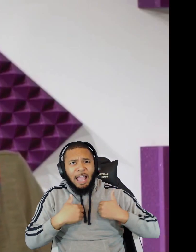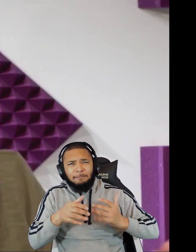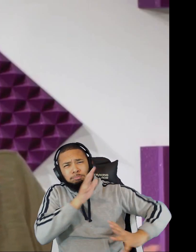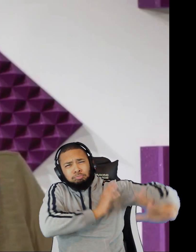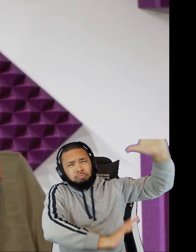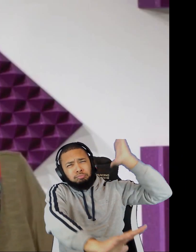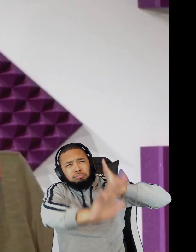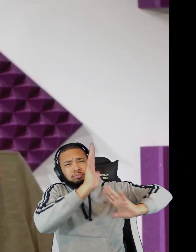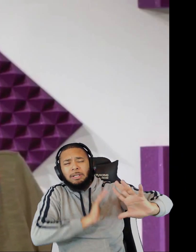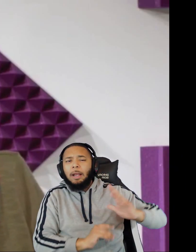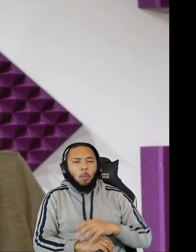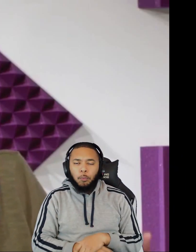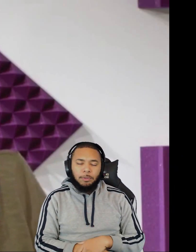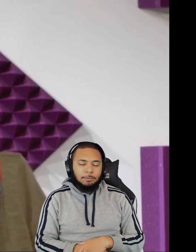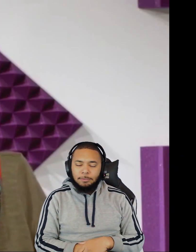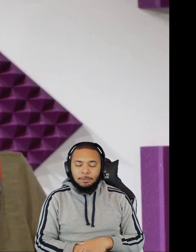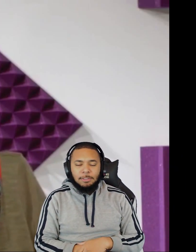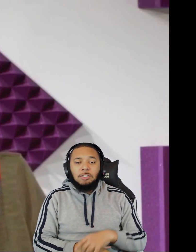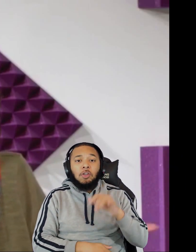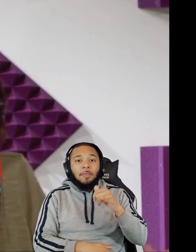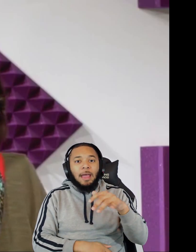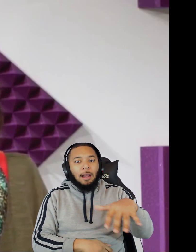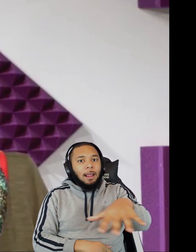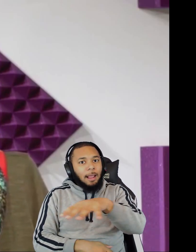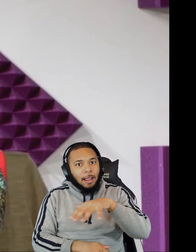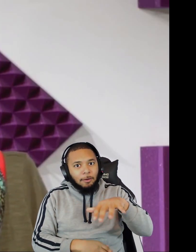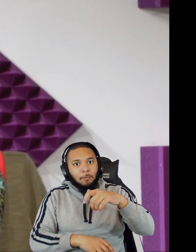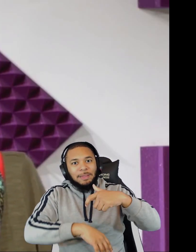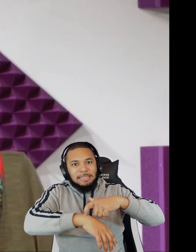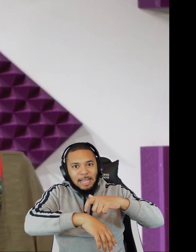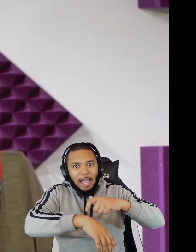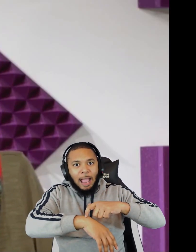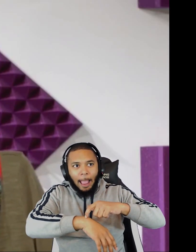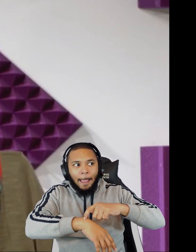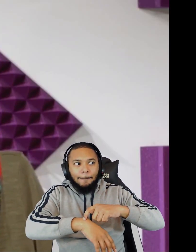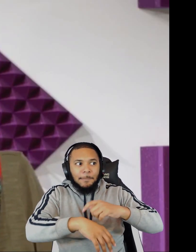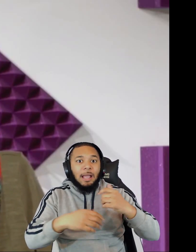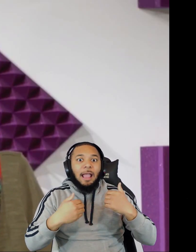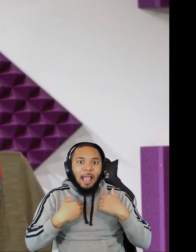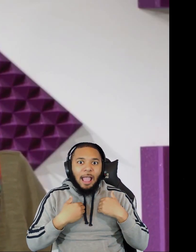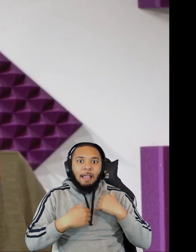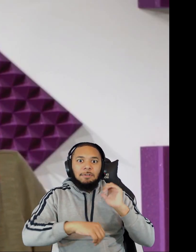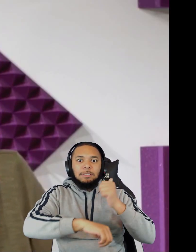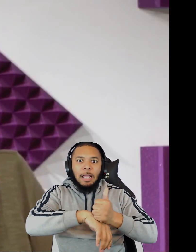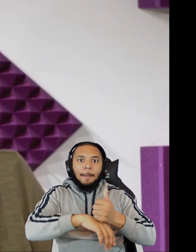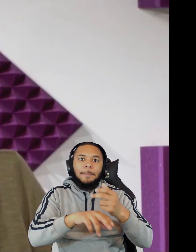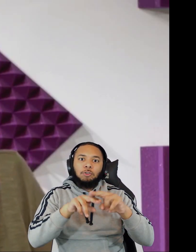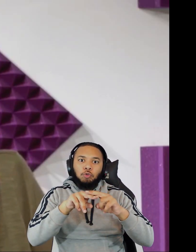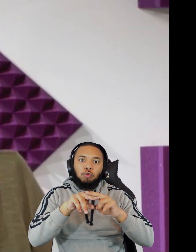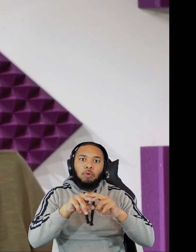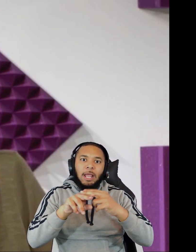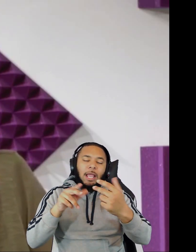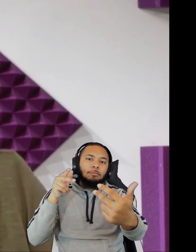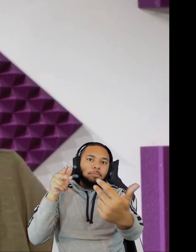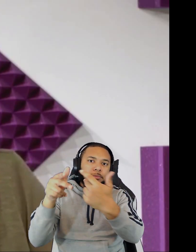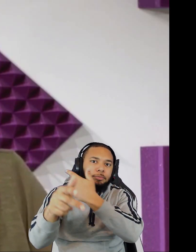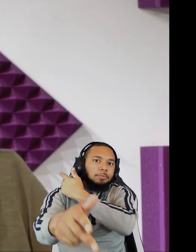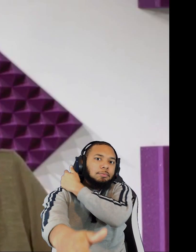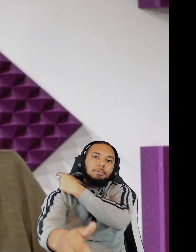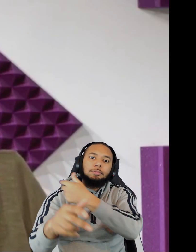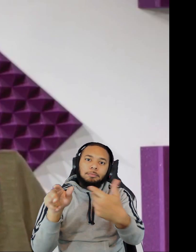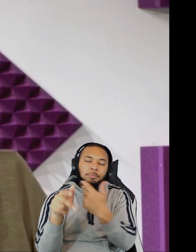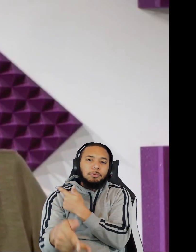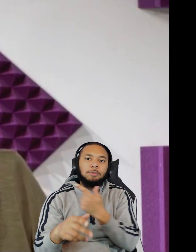had to be set in a time that had trains running overhead. What else do we know?